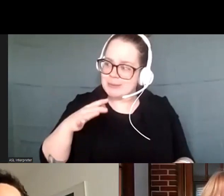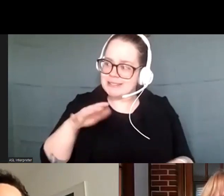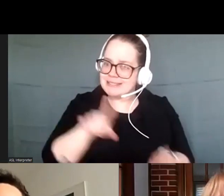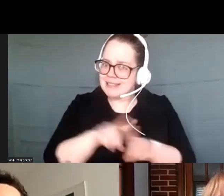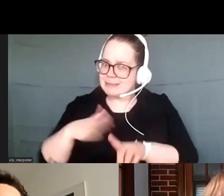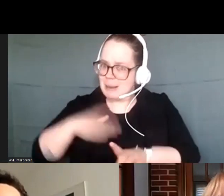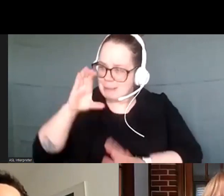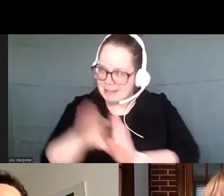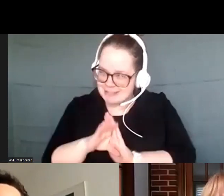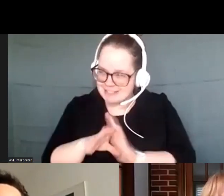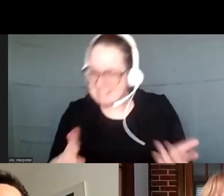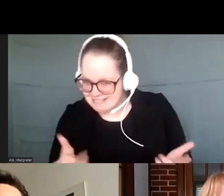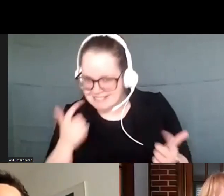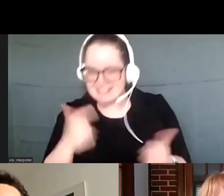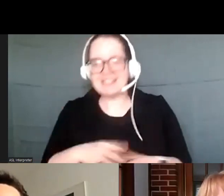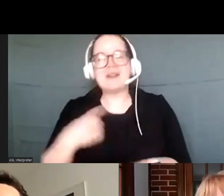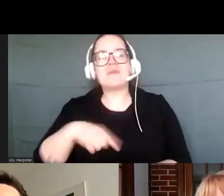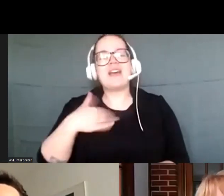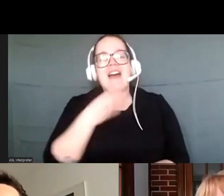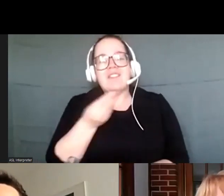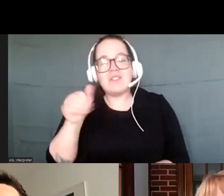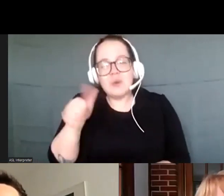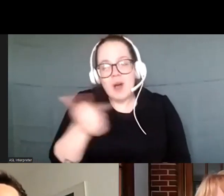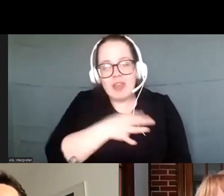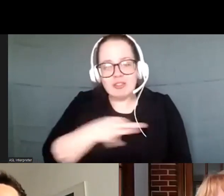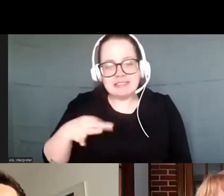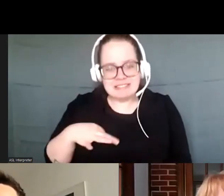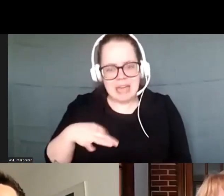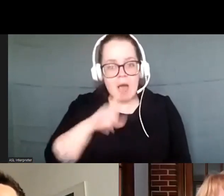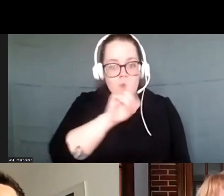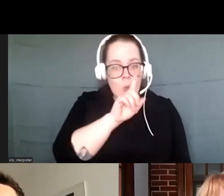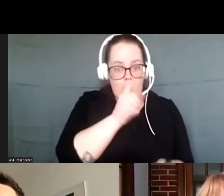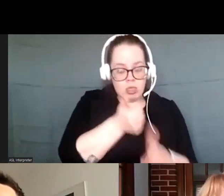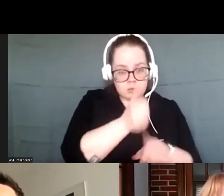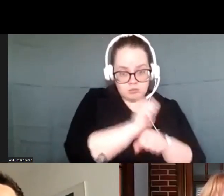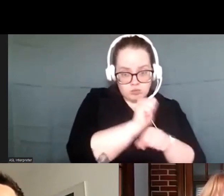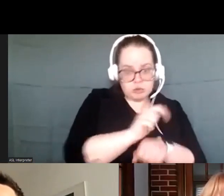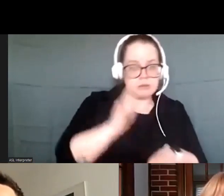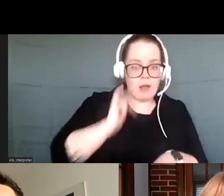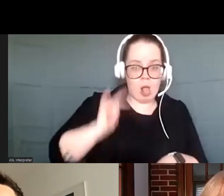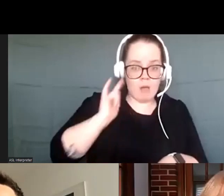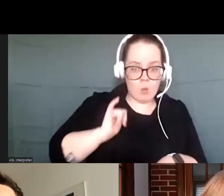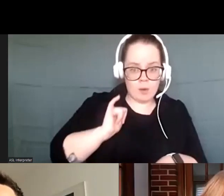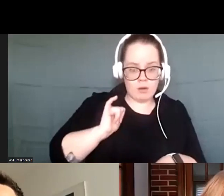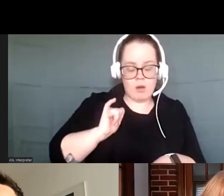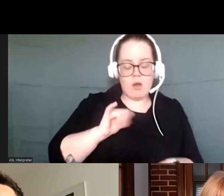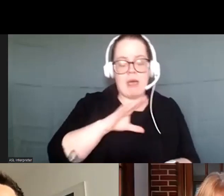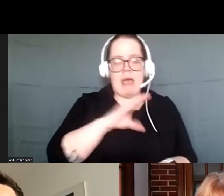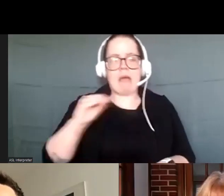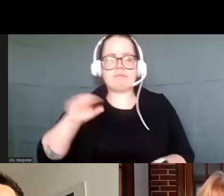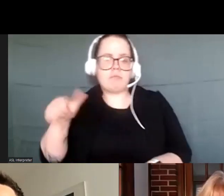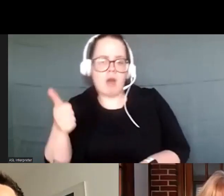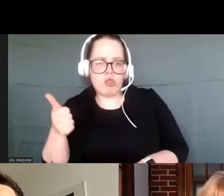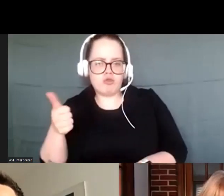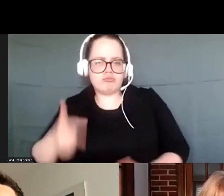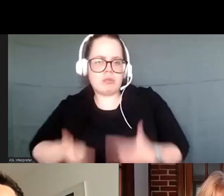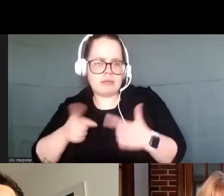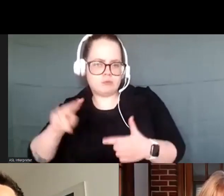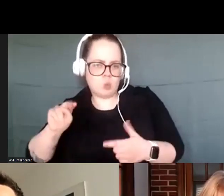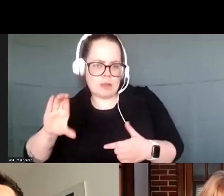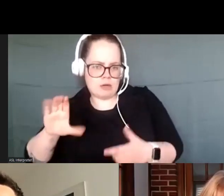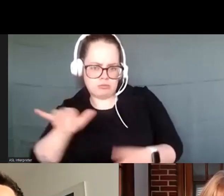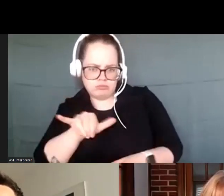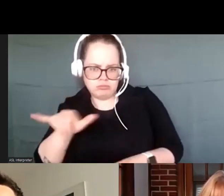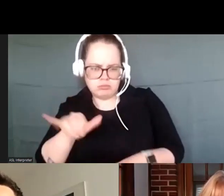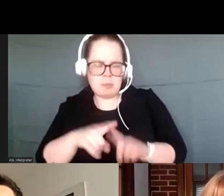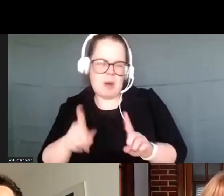And we have a couple of other staff people, one who works in California and another one who lives in North Carolina, but a